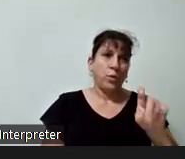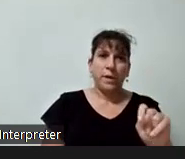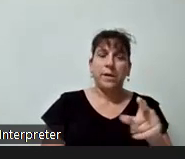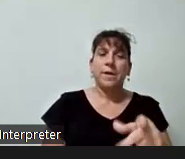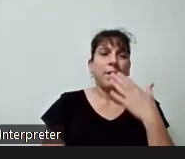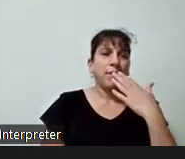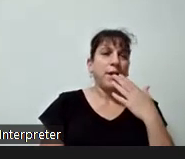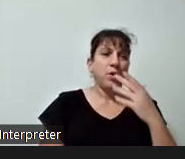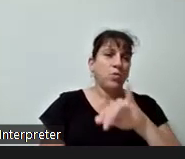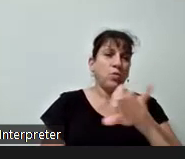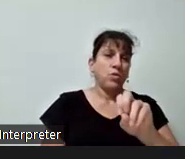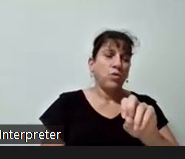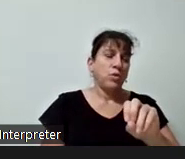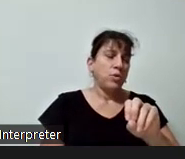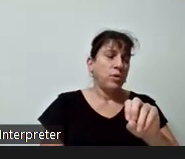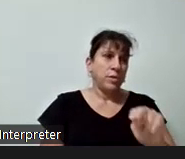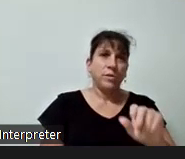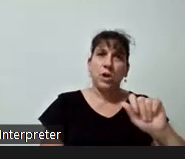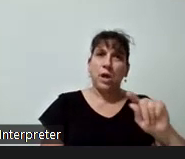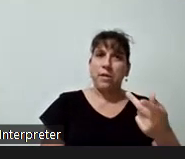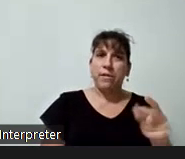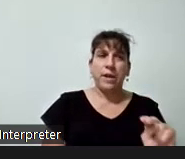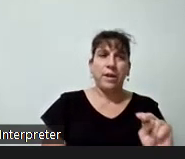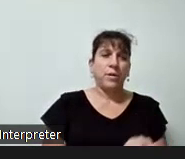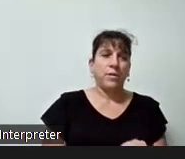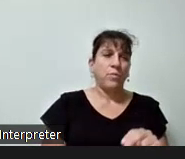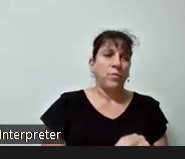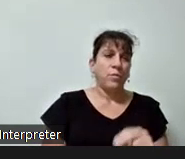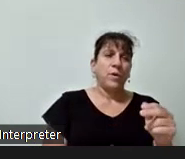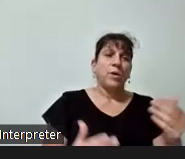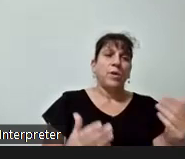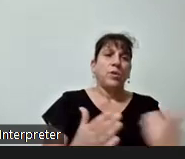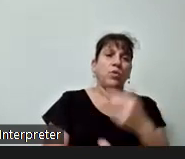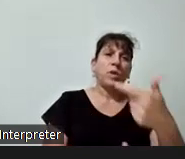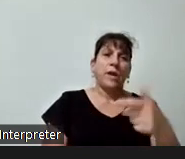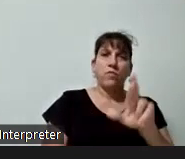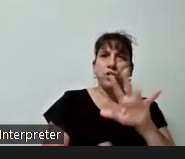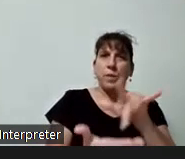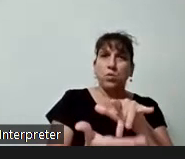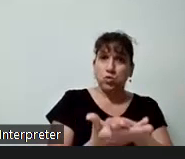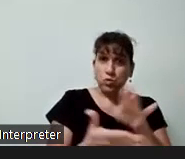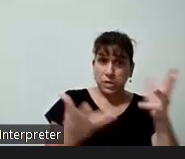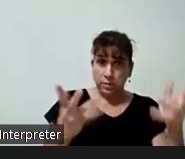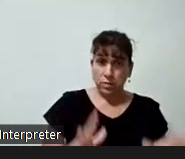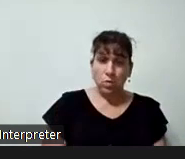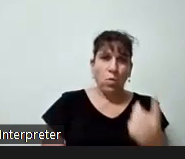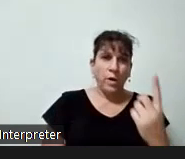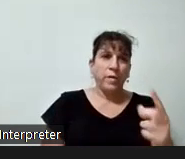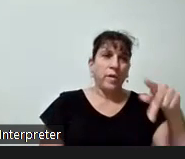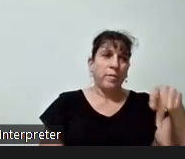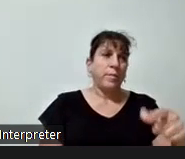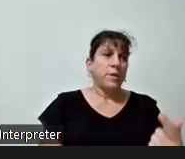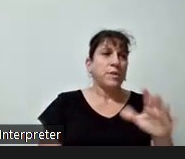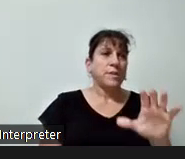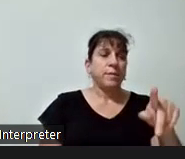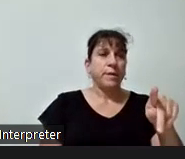Thank you, Jonathan. You know, when new Glenridge area middle school is completed, it will be one of PGCPS's